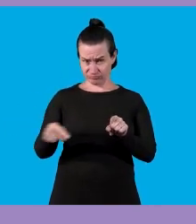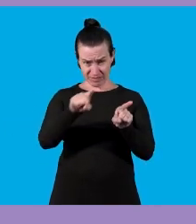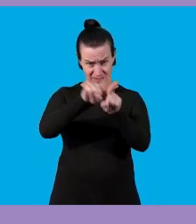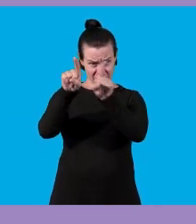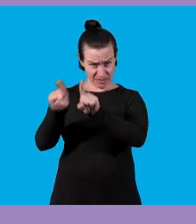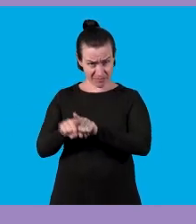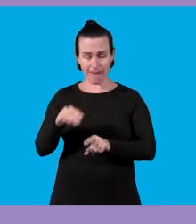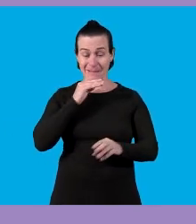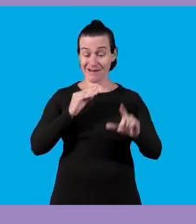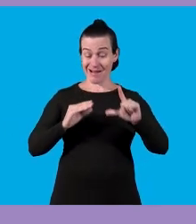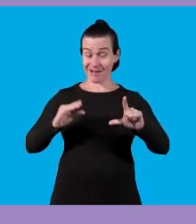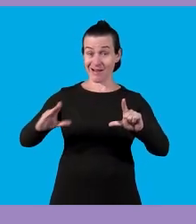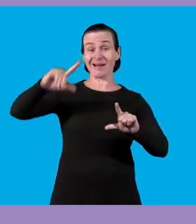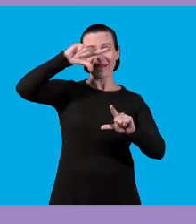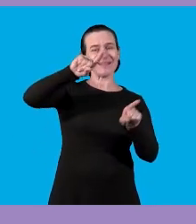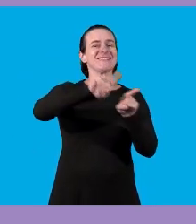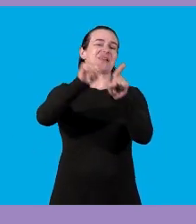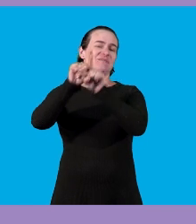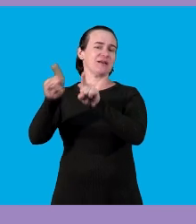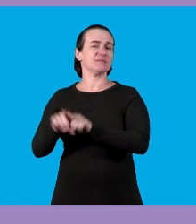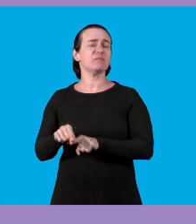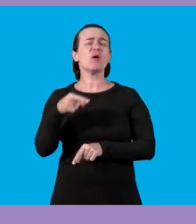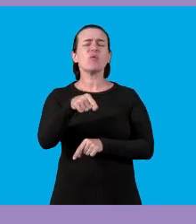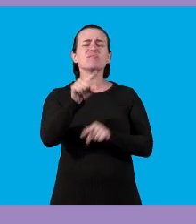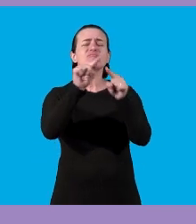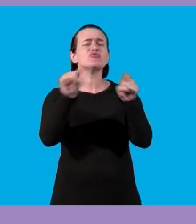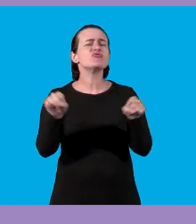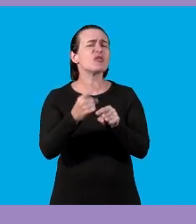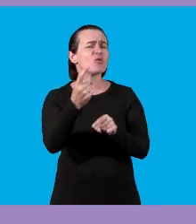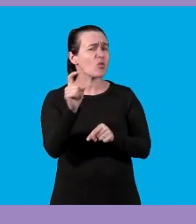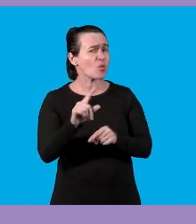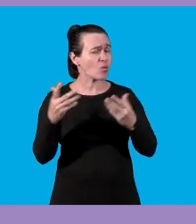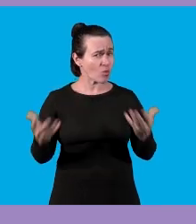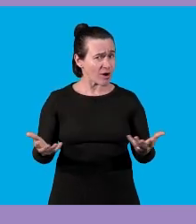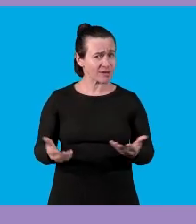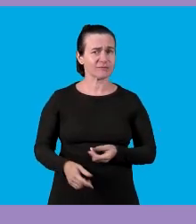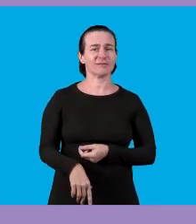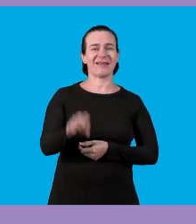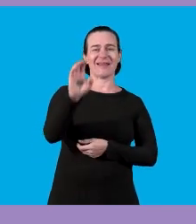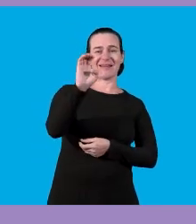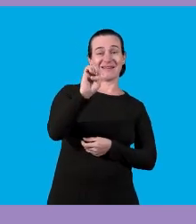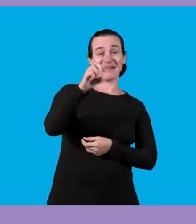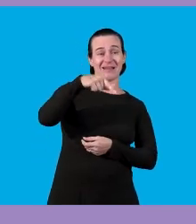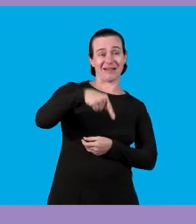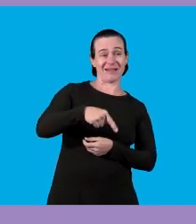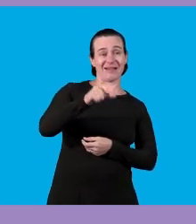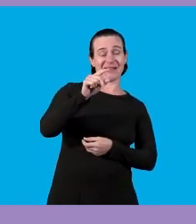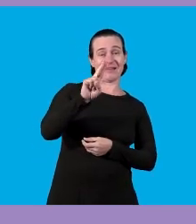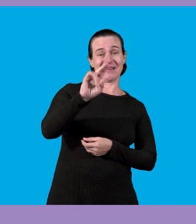equal. What we call such a triangle where all the three sides are the same, are equal, we call it an